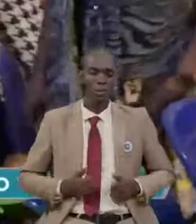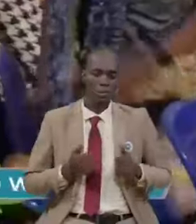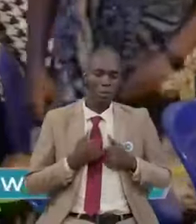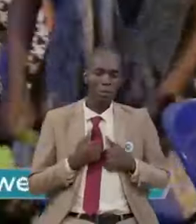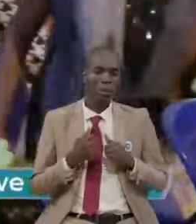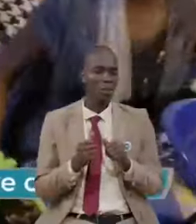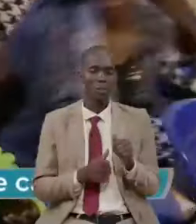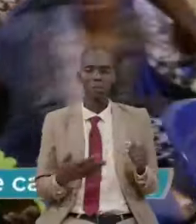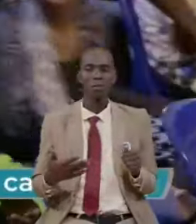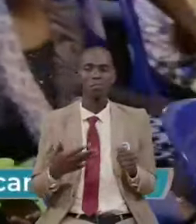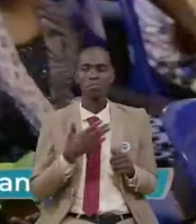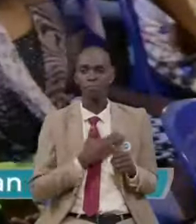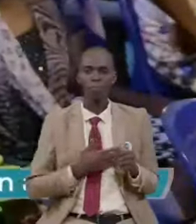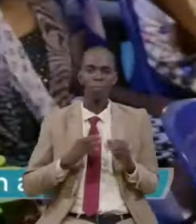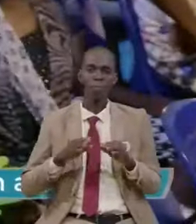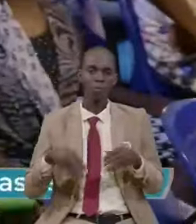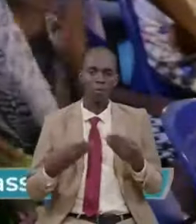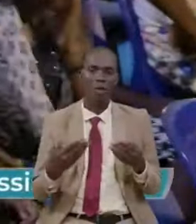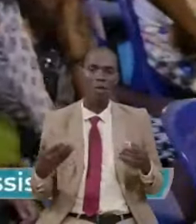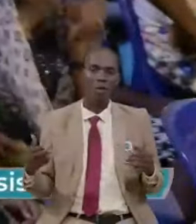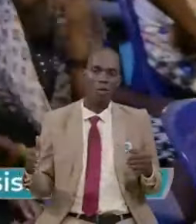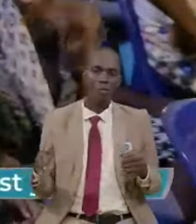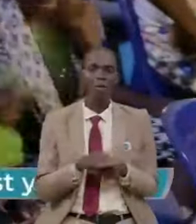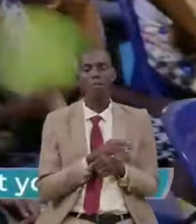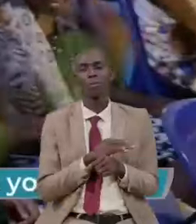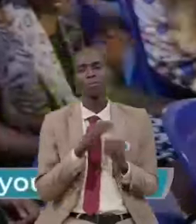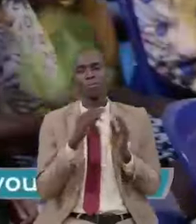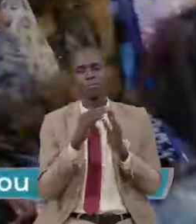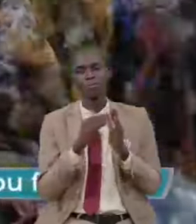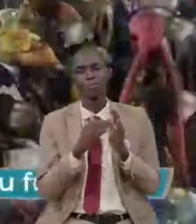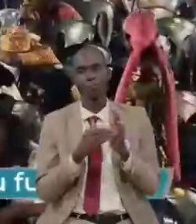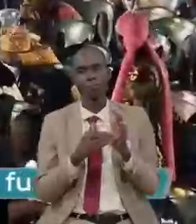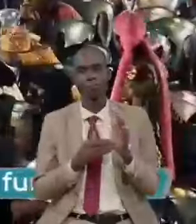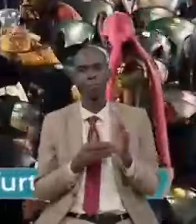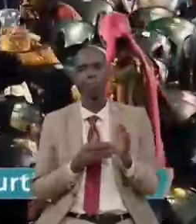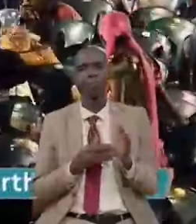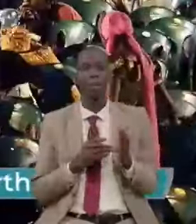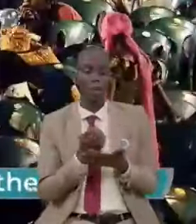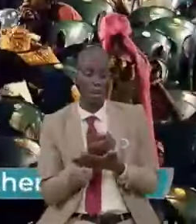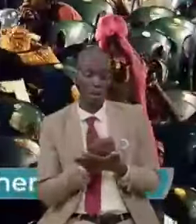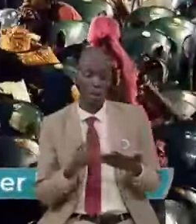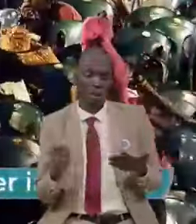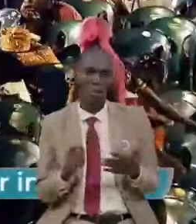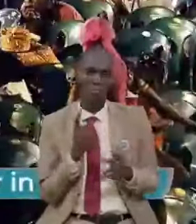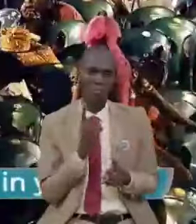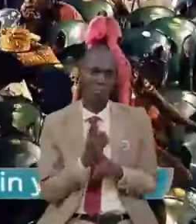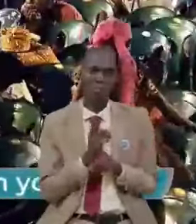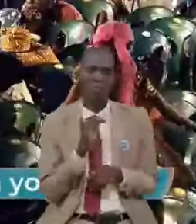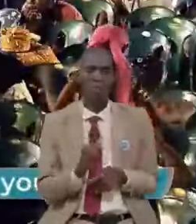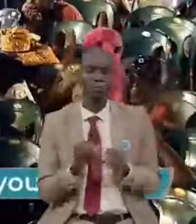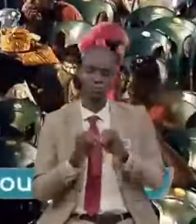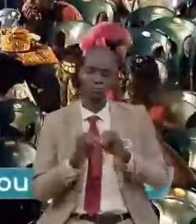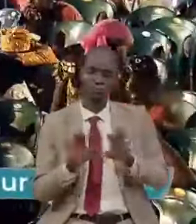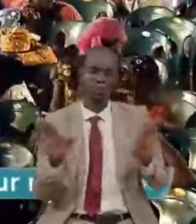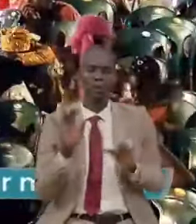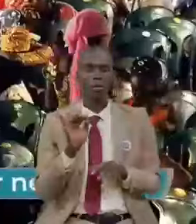detail. And let us write in such a way that is readable. And let's have correct